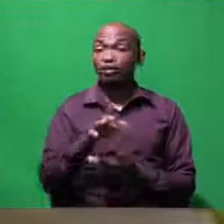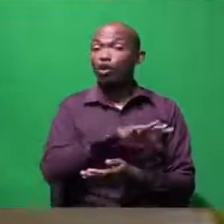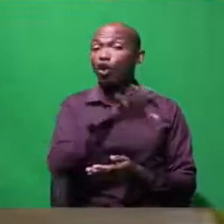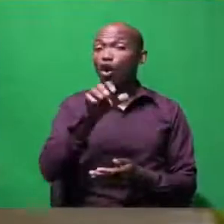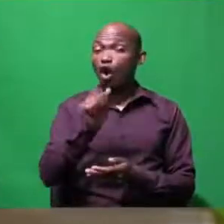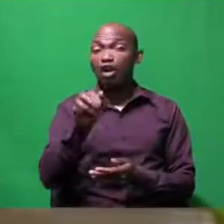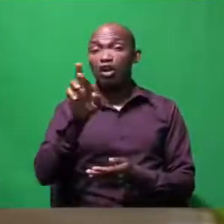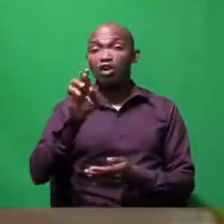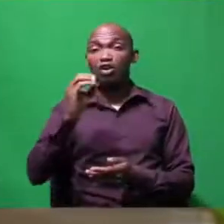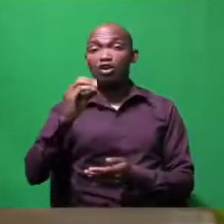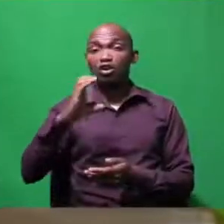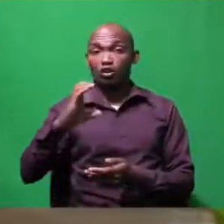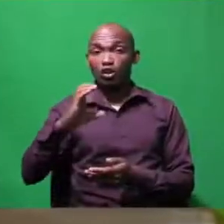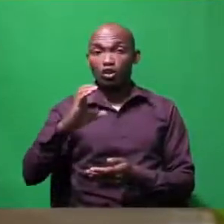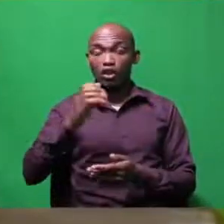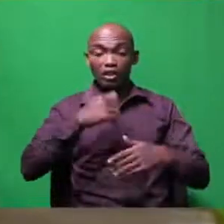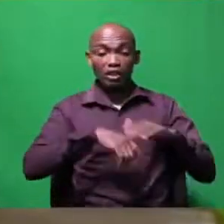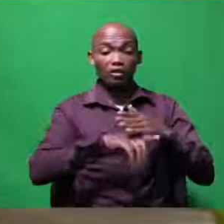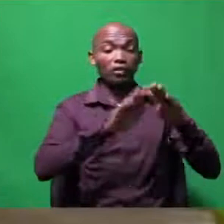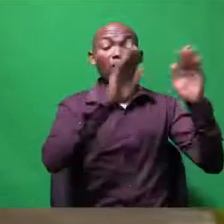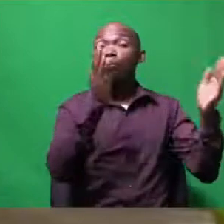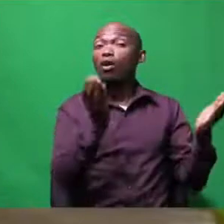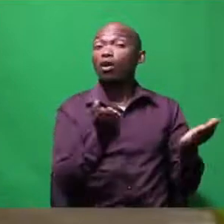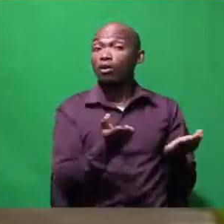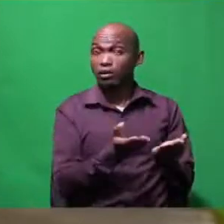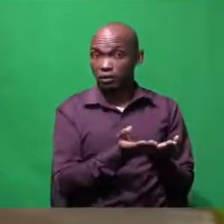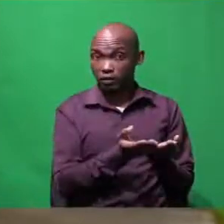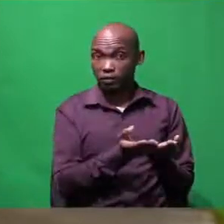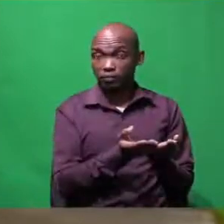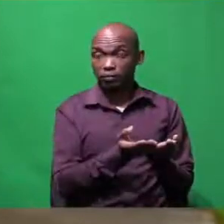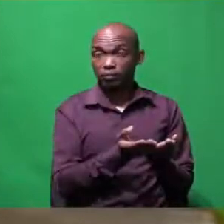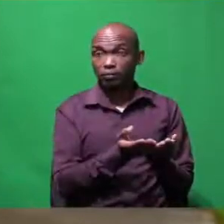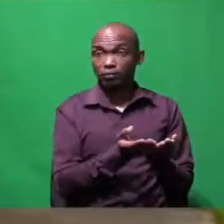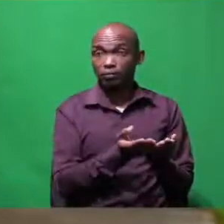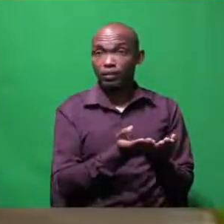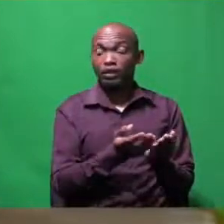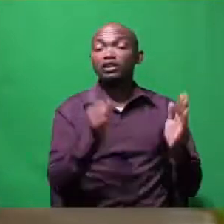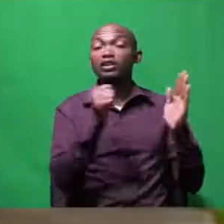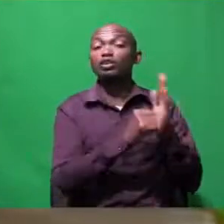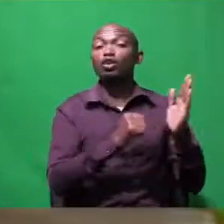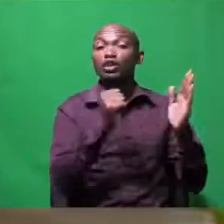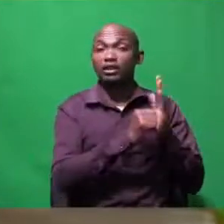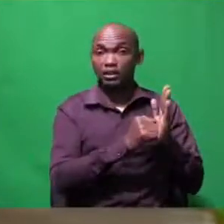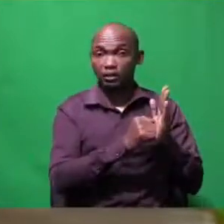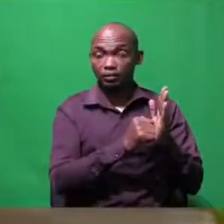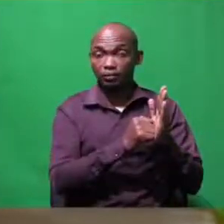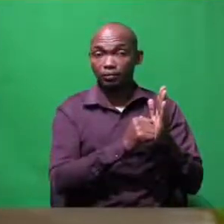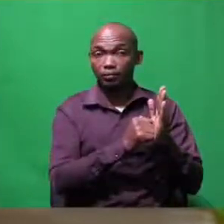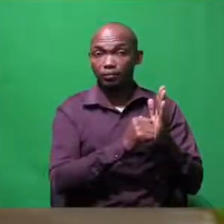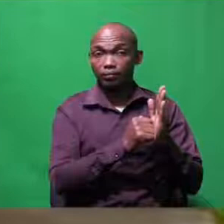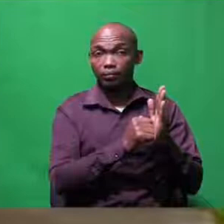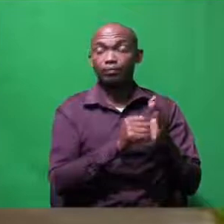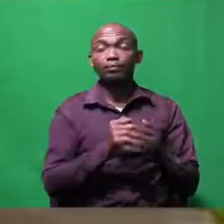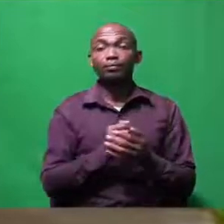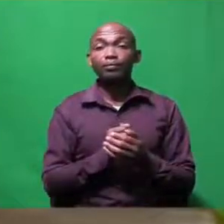in the world, all rock is solid. Is it